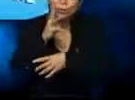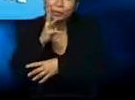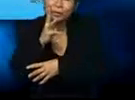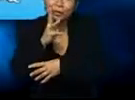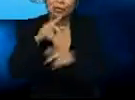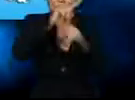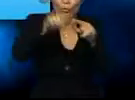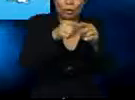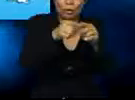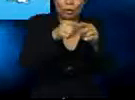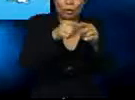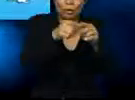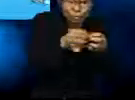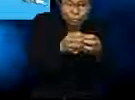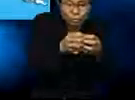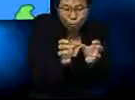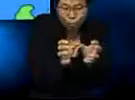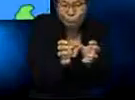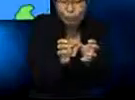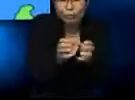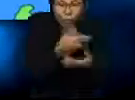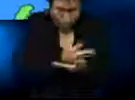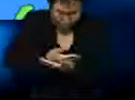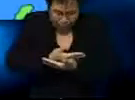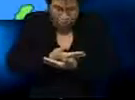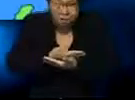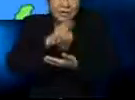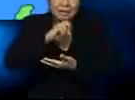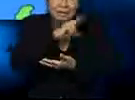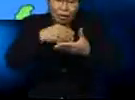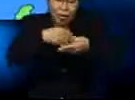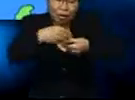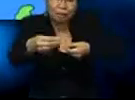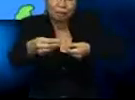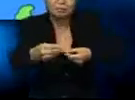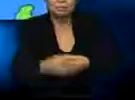When the eggs hatch, tadpoles come out.